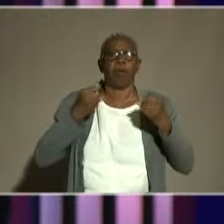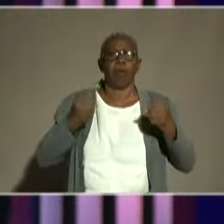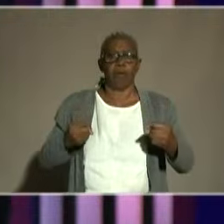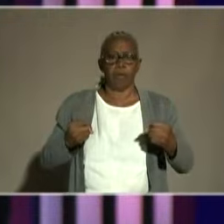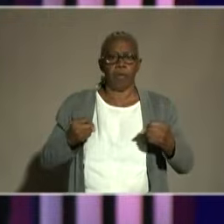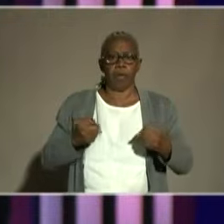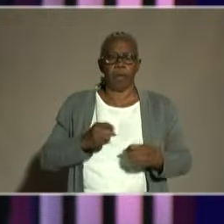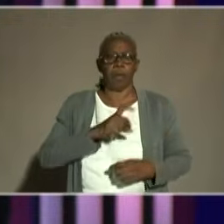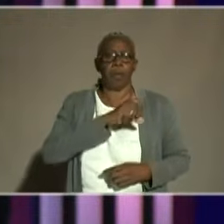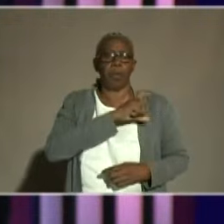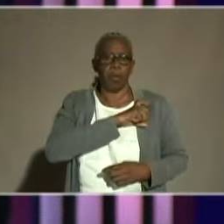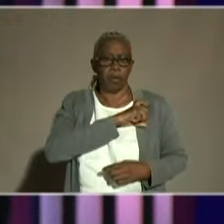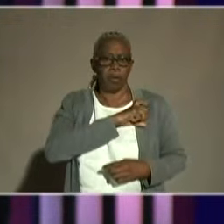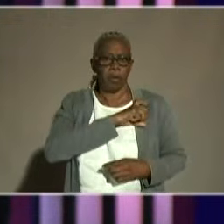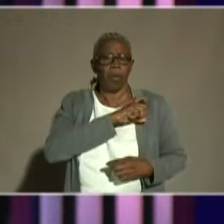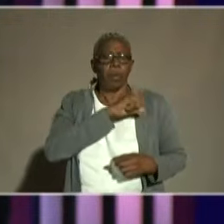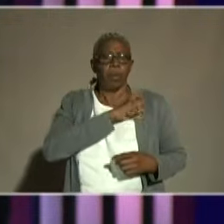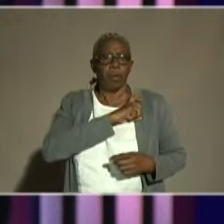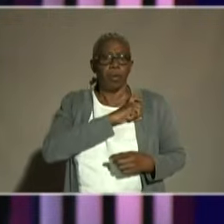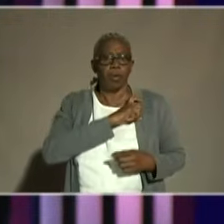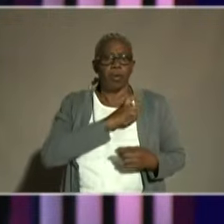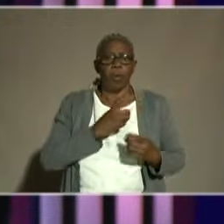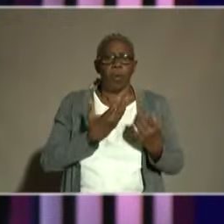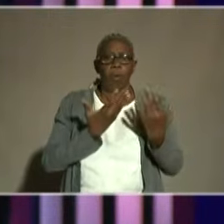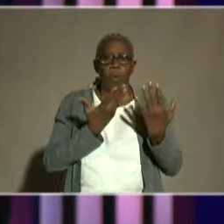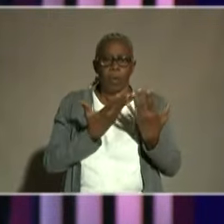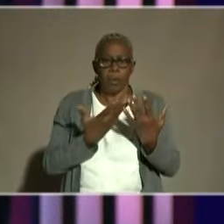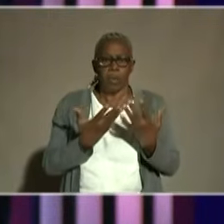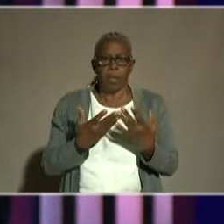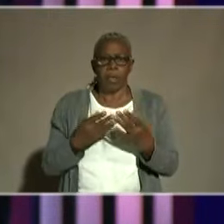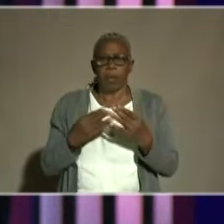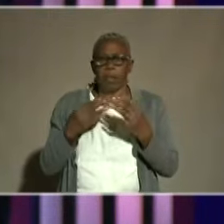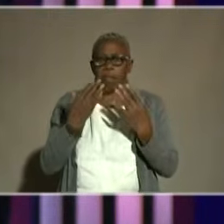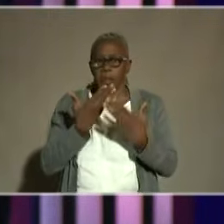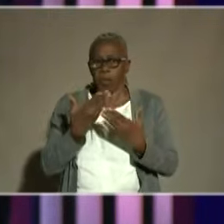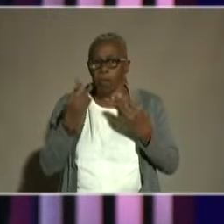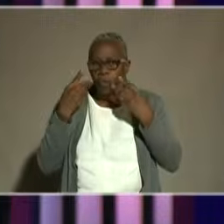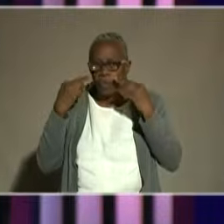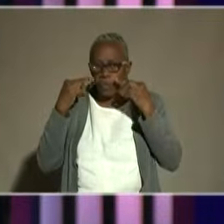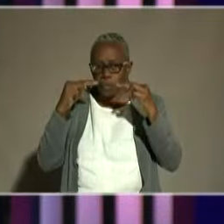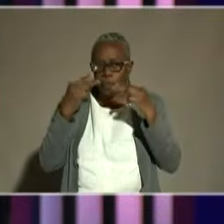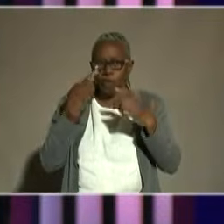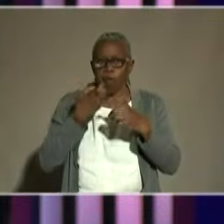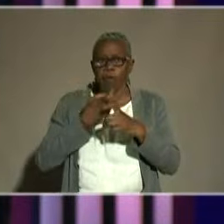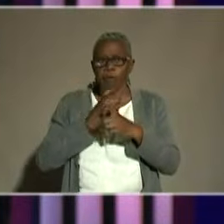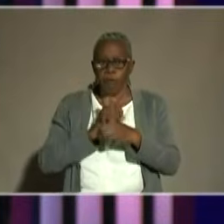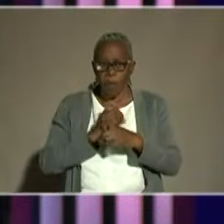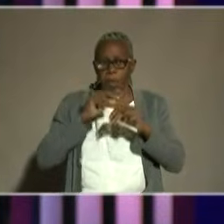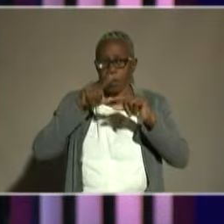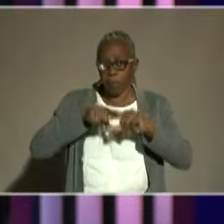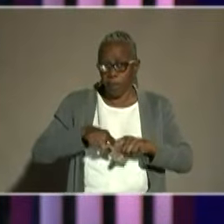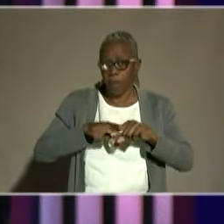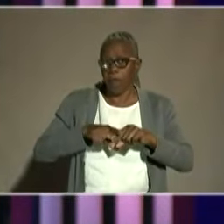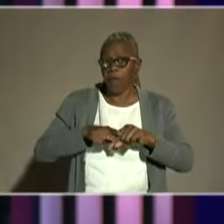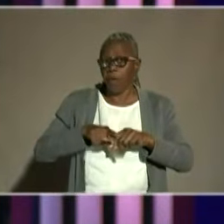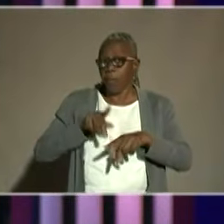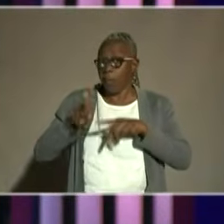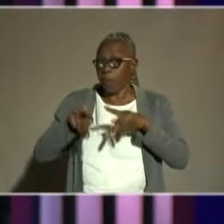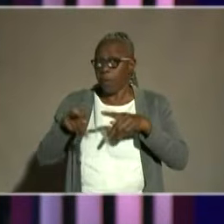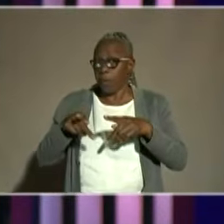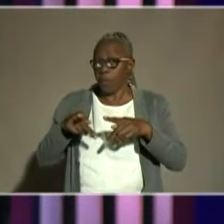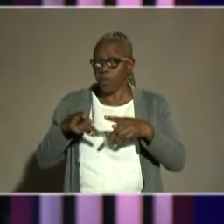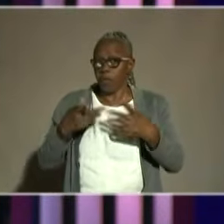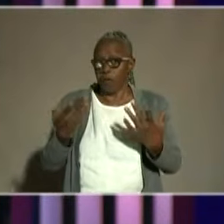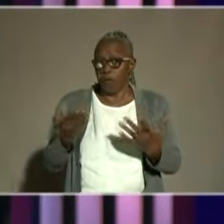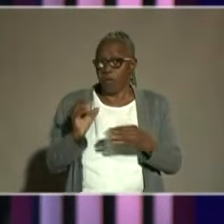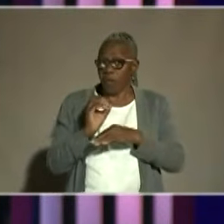because the police rely on intelligence and information from the public. And therefore, if the public feel that there's excessive use of